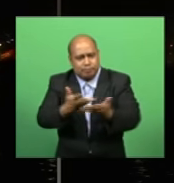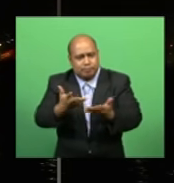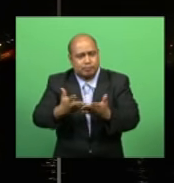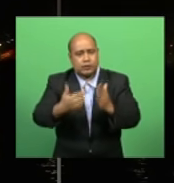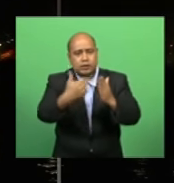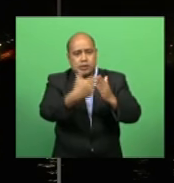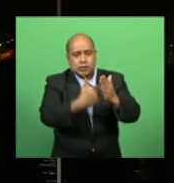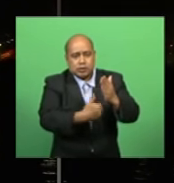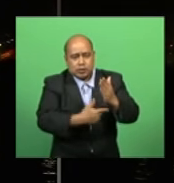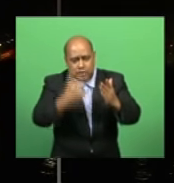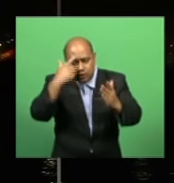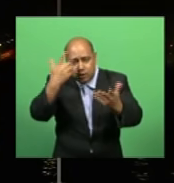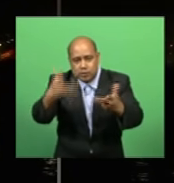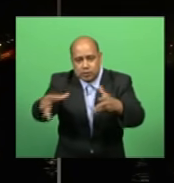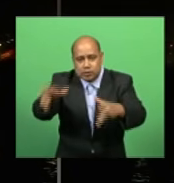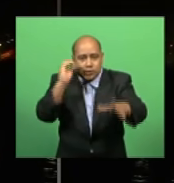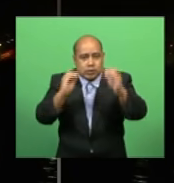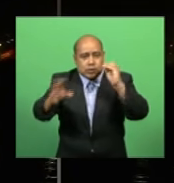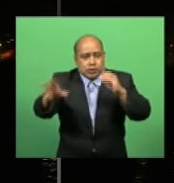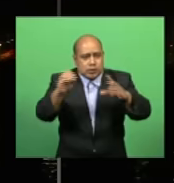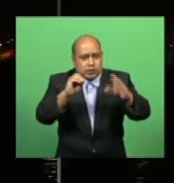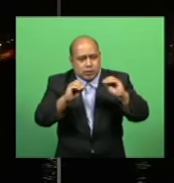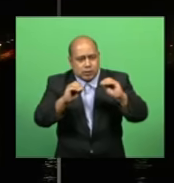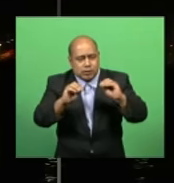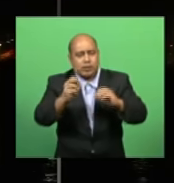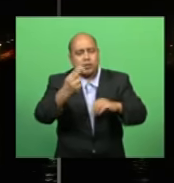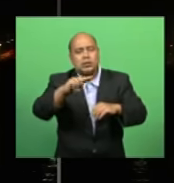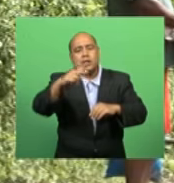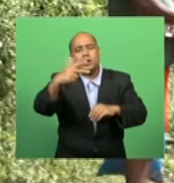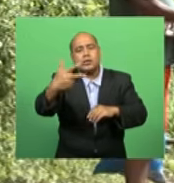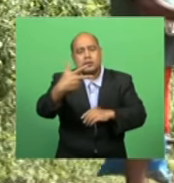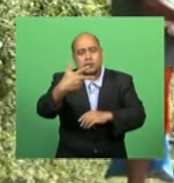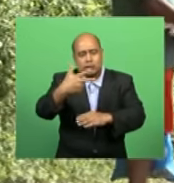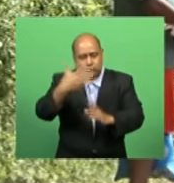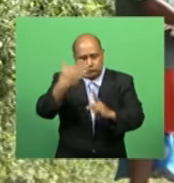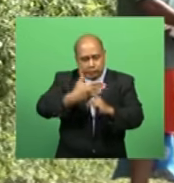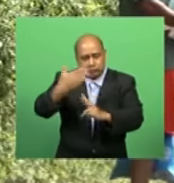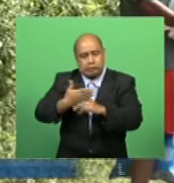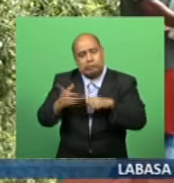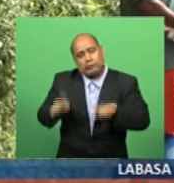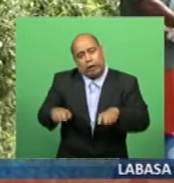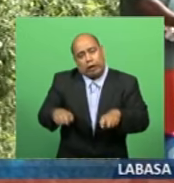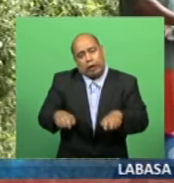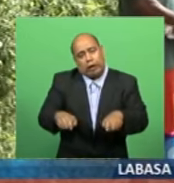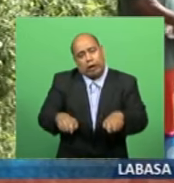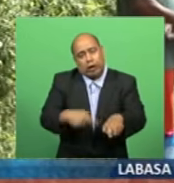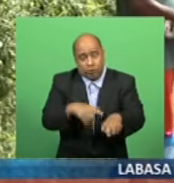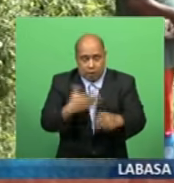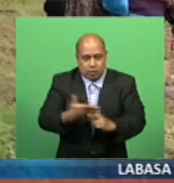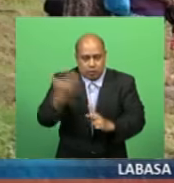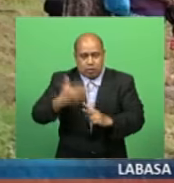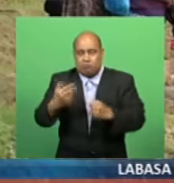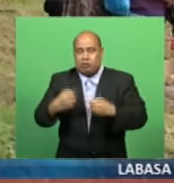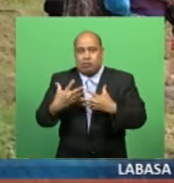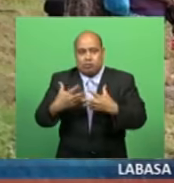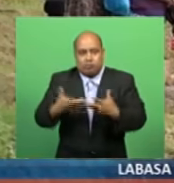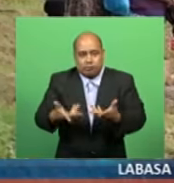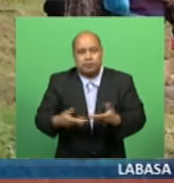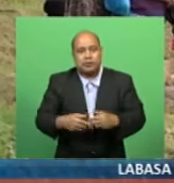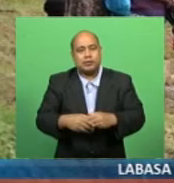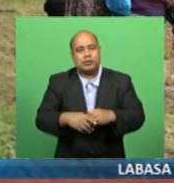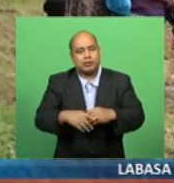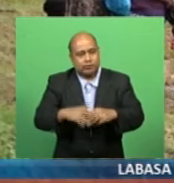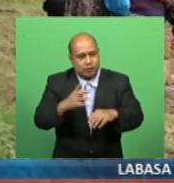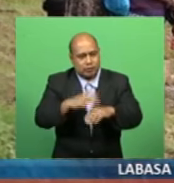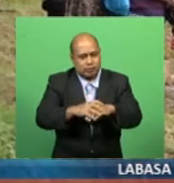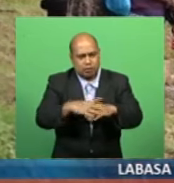the 28-day lockdown period, which ended on Saturday. It's exactly a month today since this community,